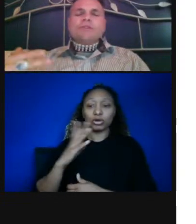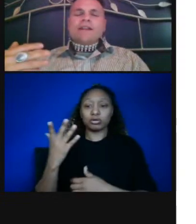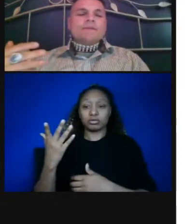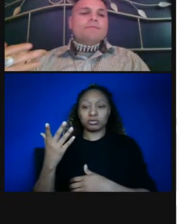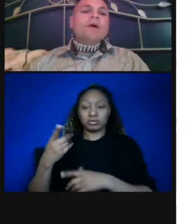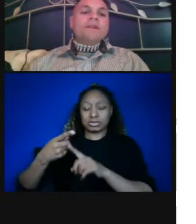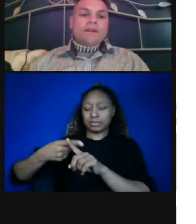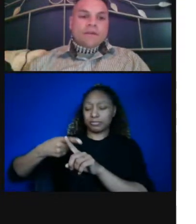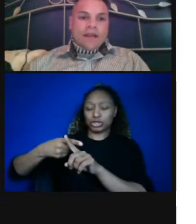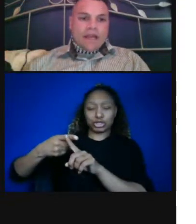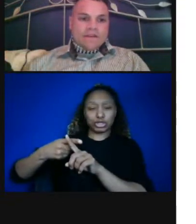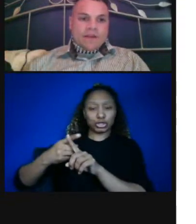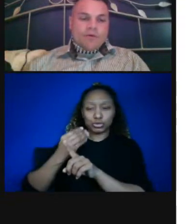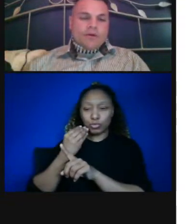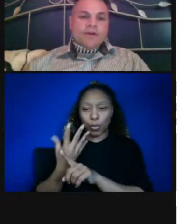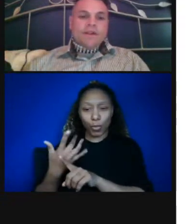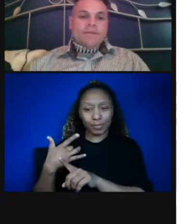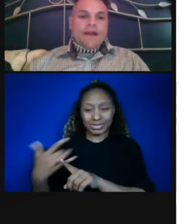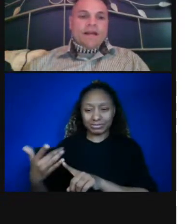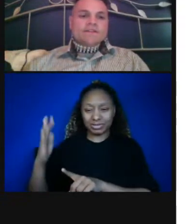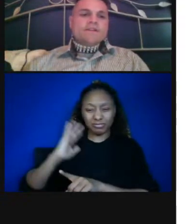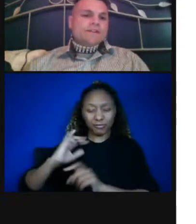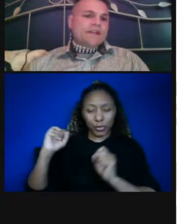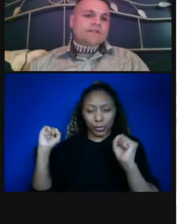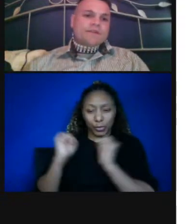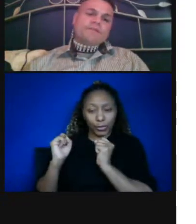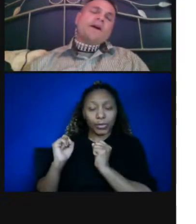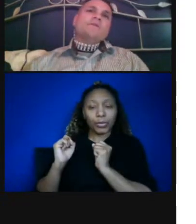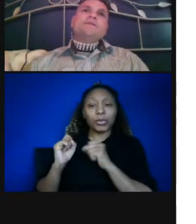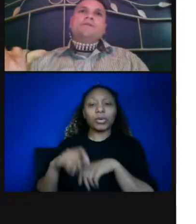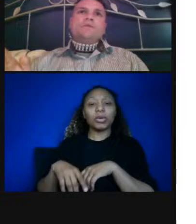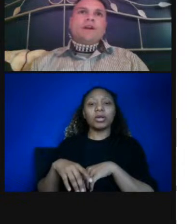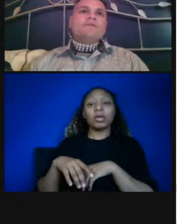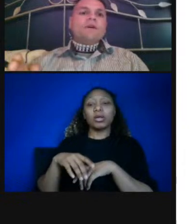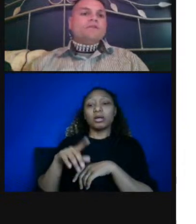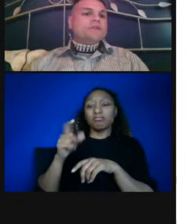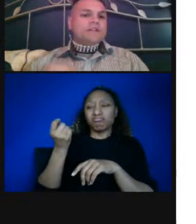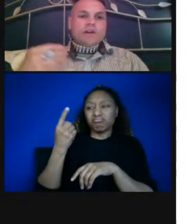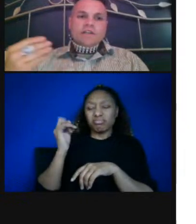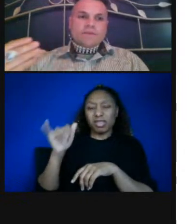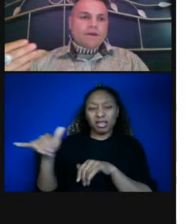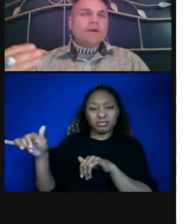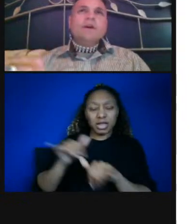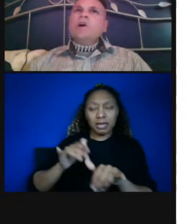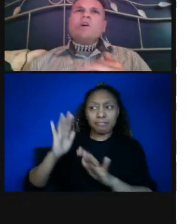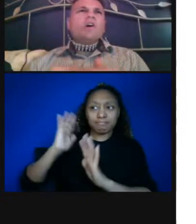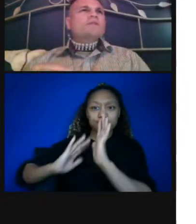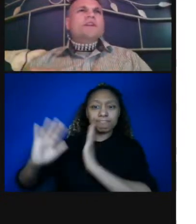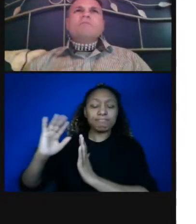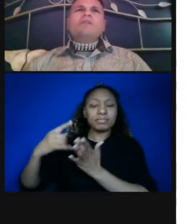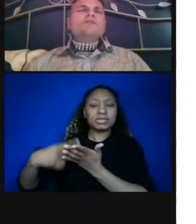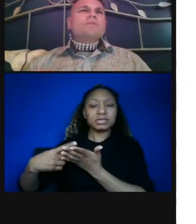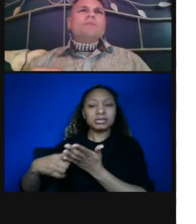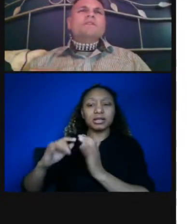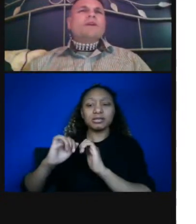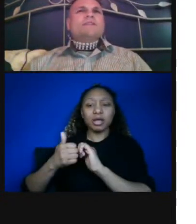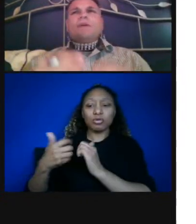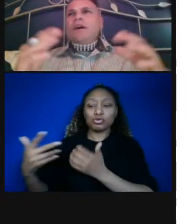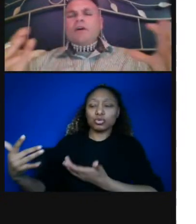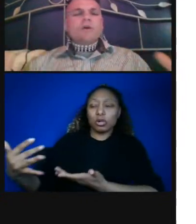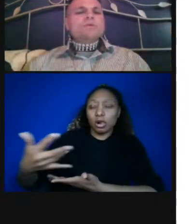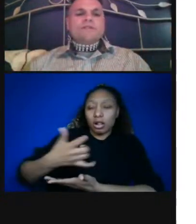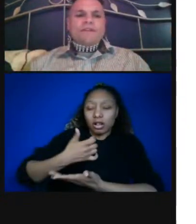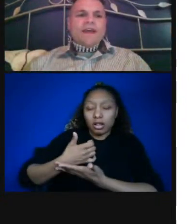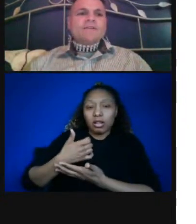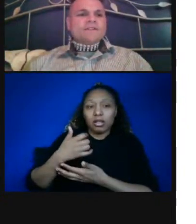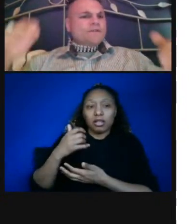muskrats were not as abundant as they were in the past. In the days of their fathers and their grandfathers, they talked about harvesting muskrats by